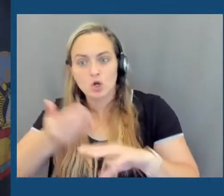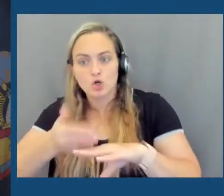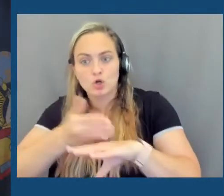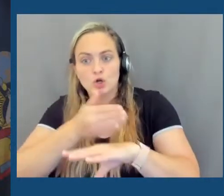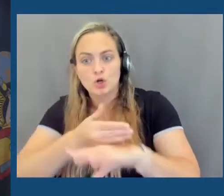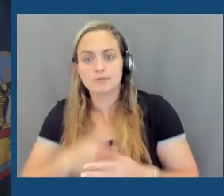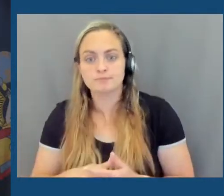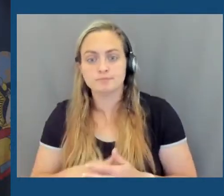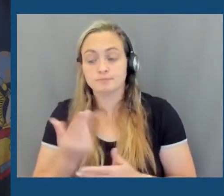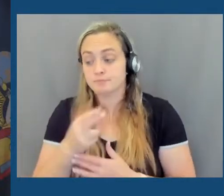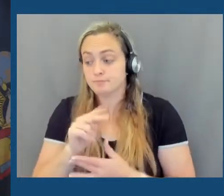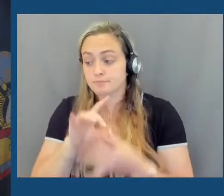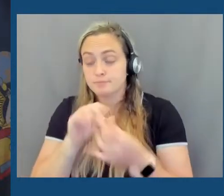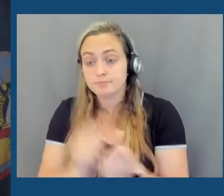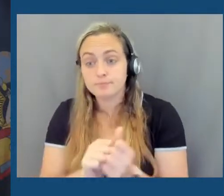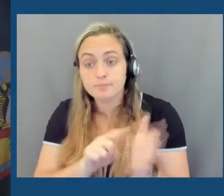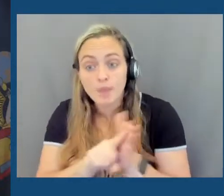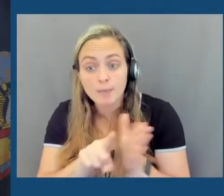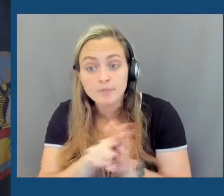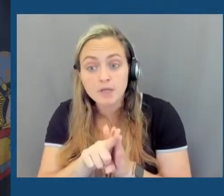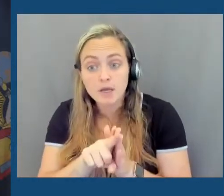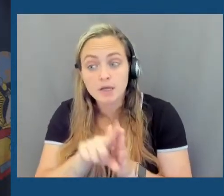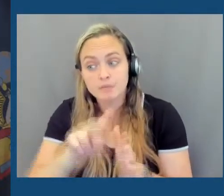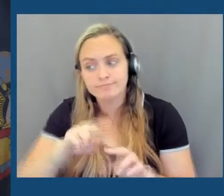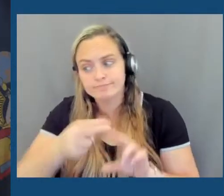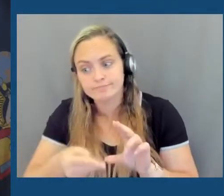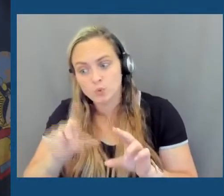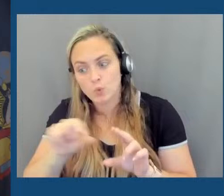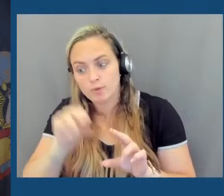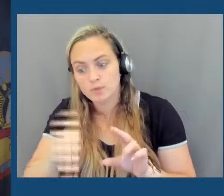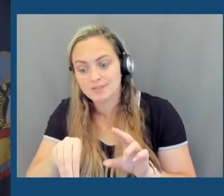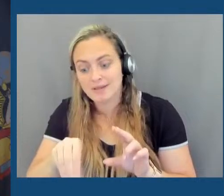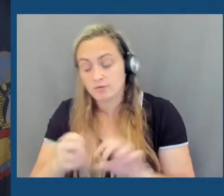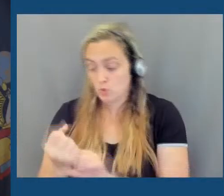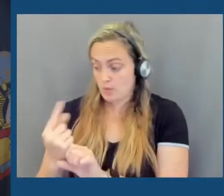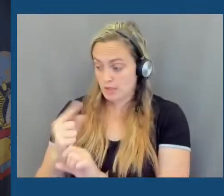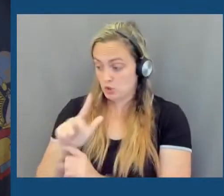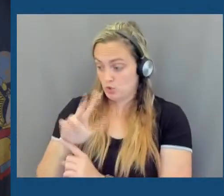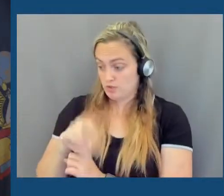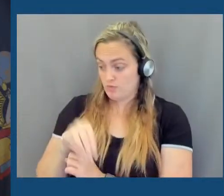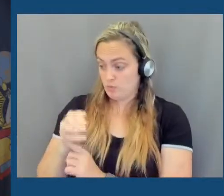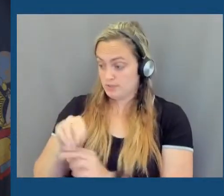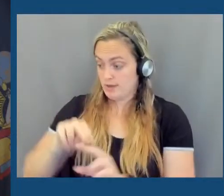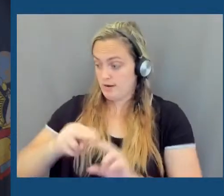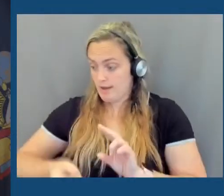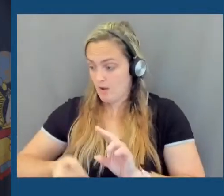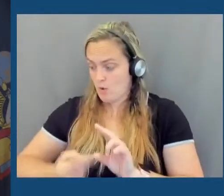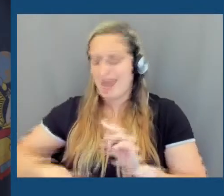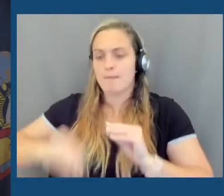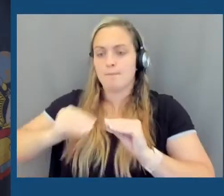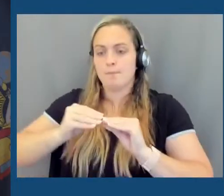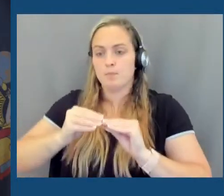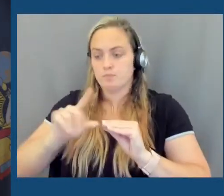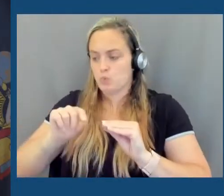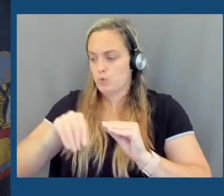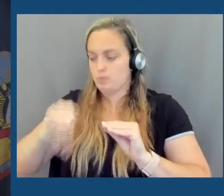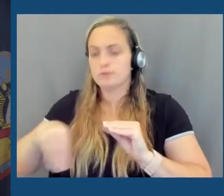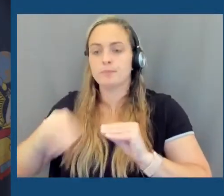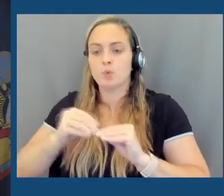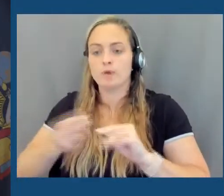Gun-related homicides are down 20% just from last year, again, building on the previous decline. So this is